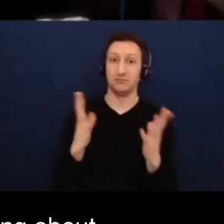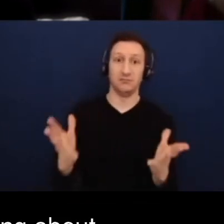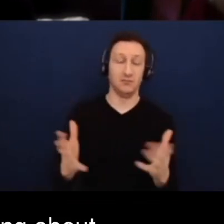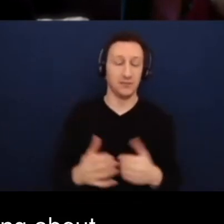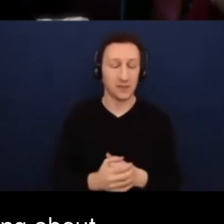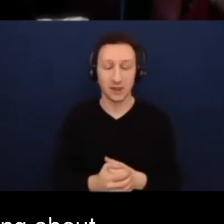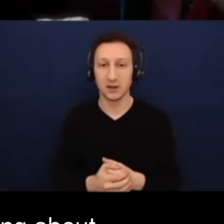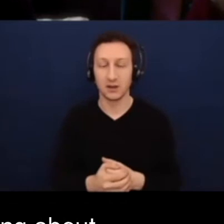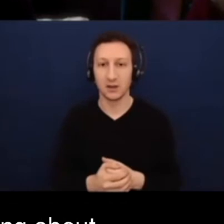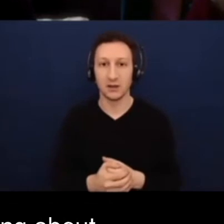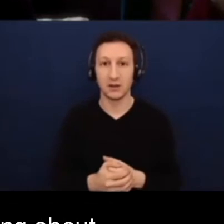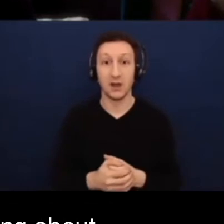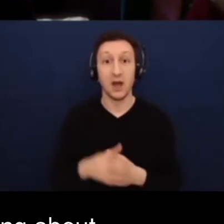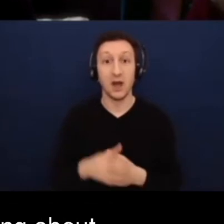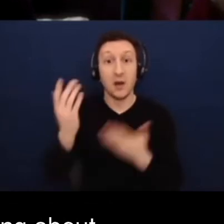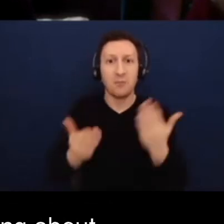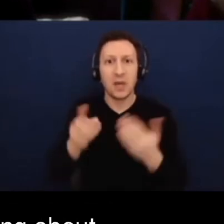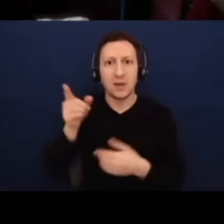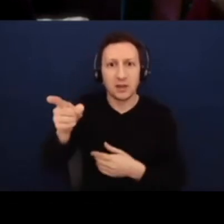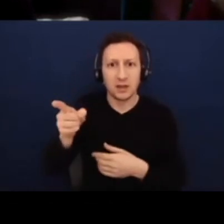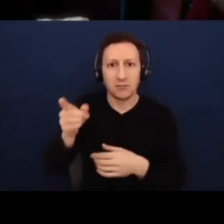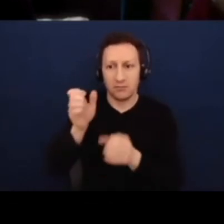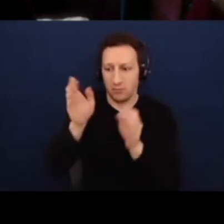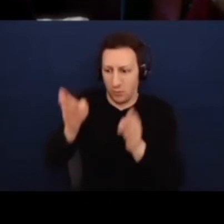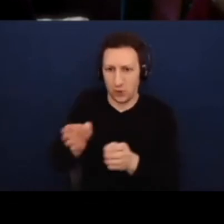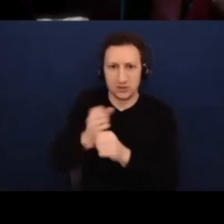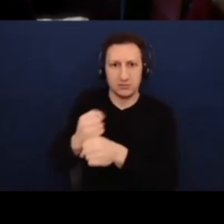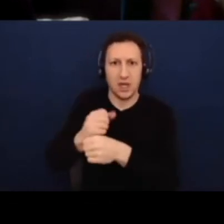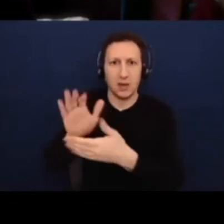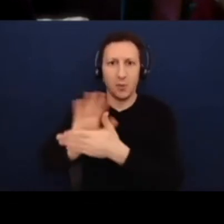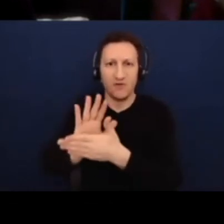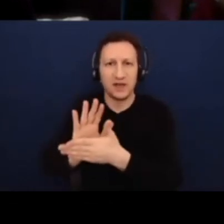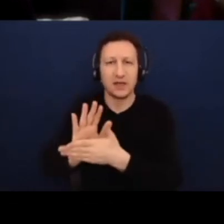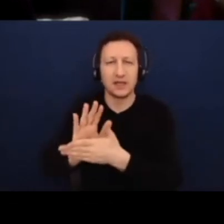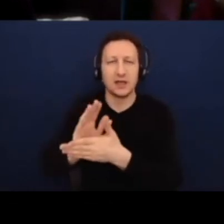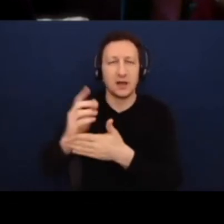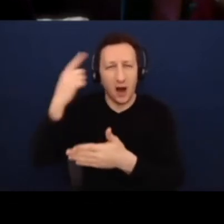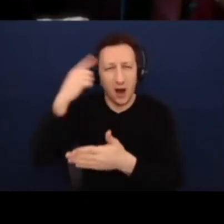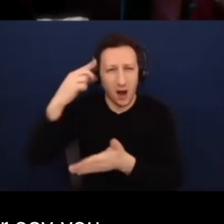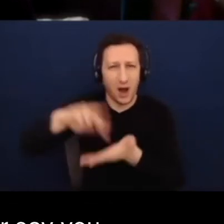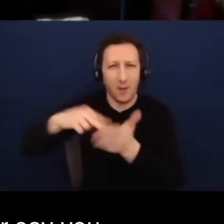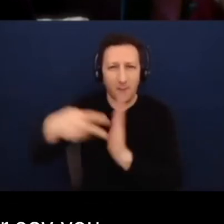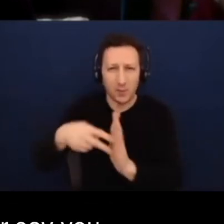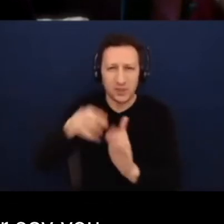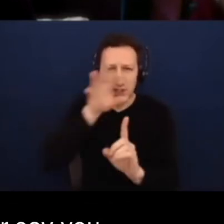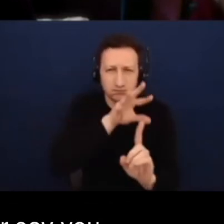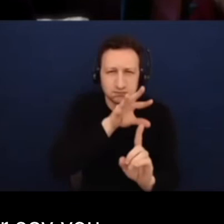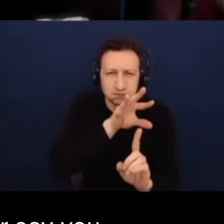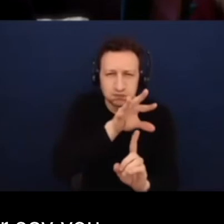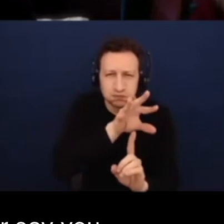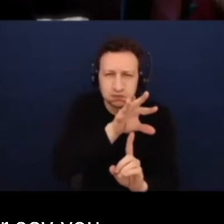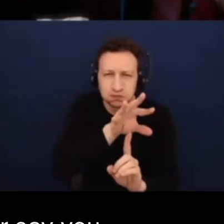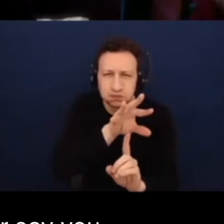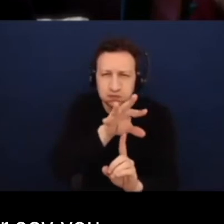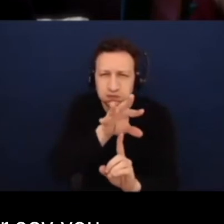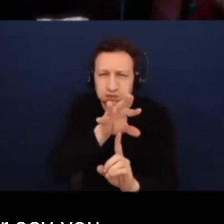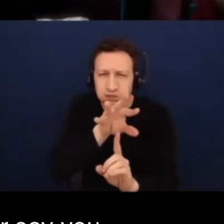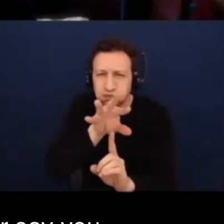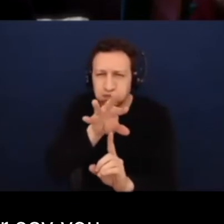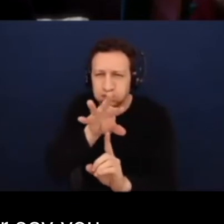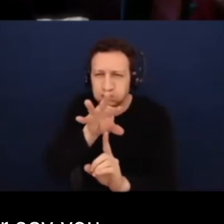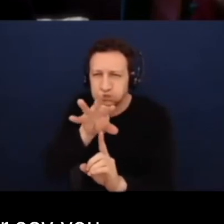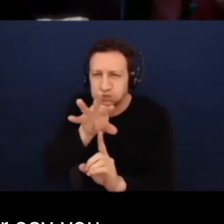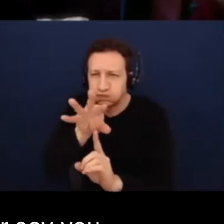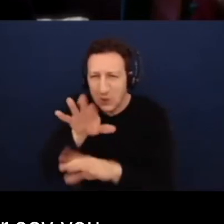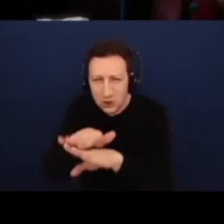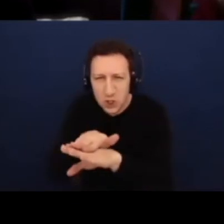about slow motion, for example? Or what does that add to the scene? Or do you ever say you zoom in on a